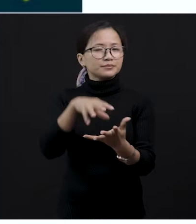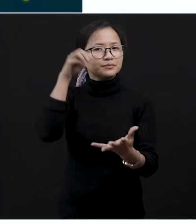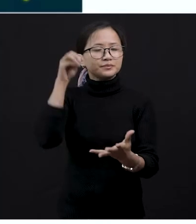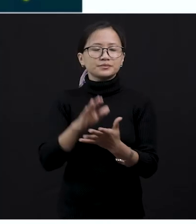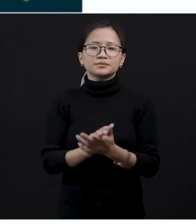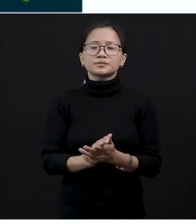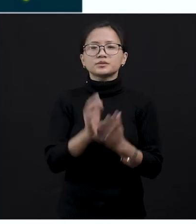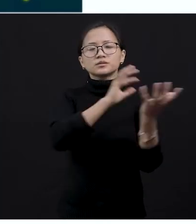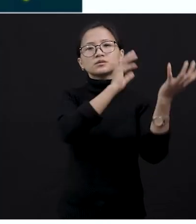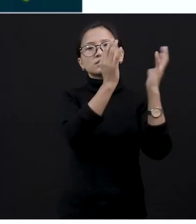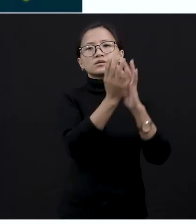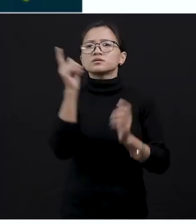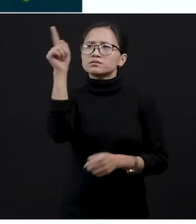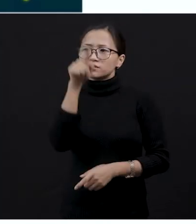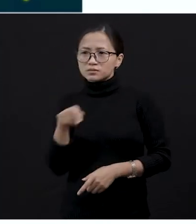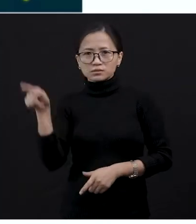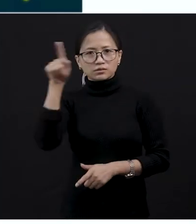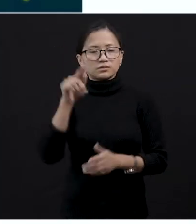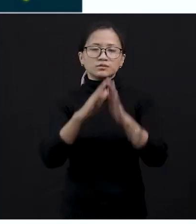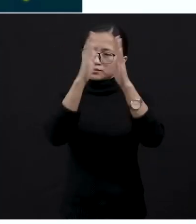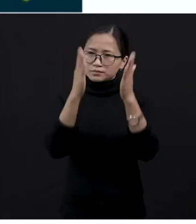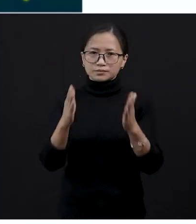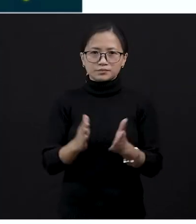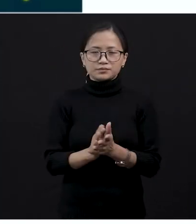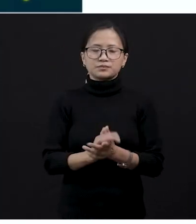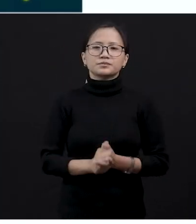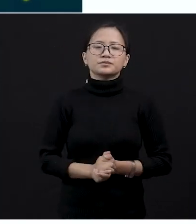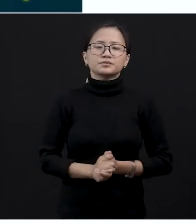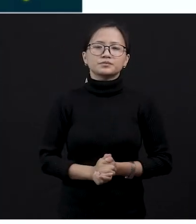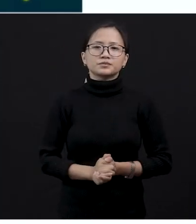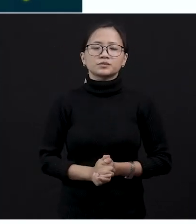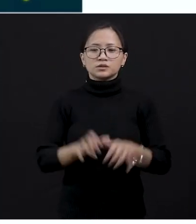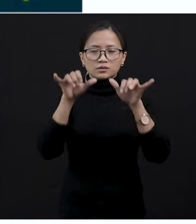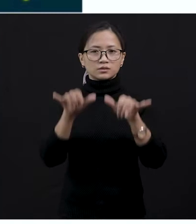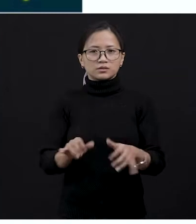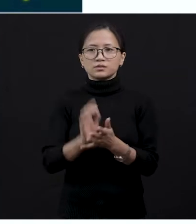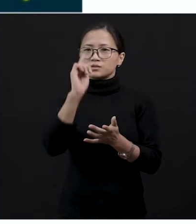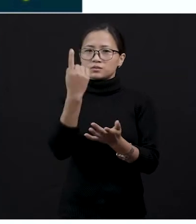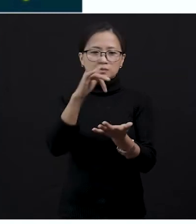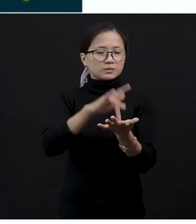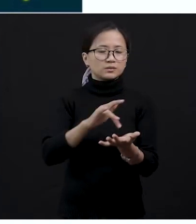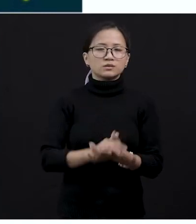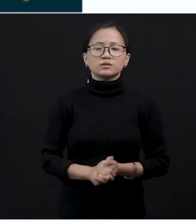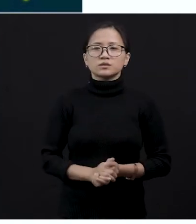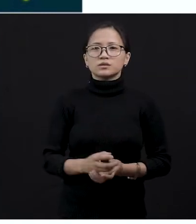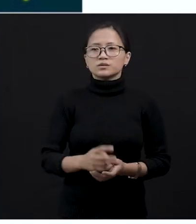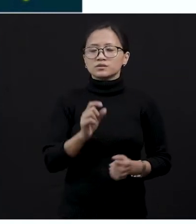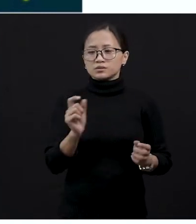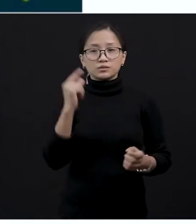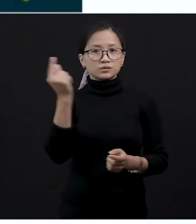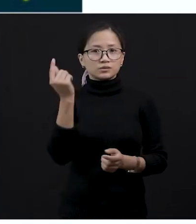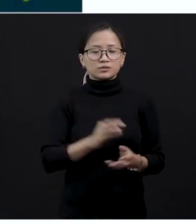learned that the earth was round in shape and then it does not stay in one place, but it used